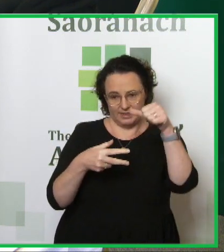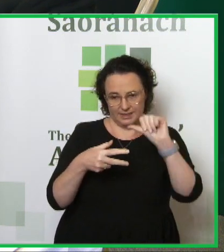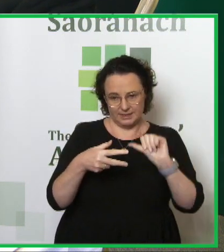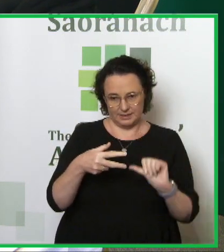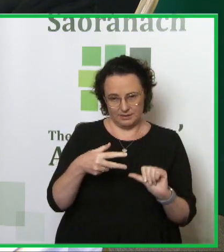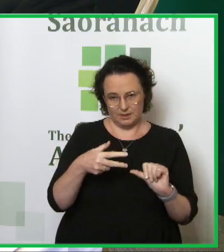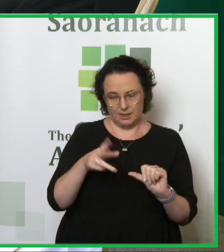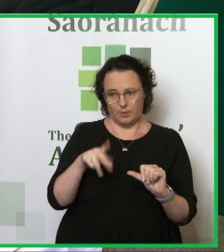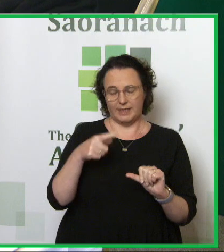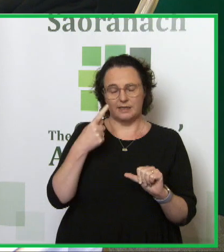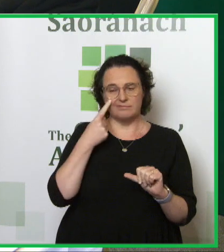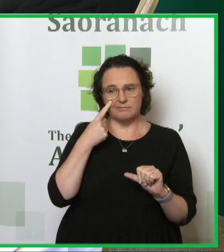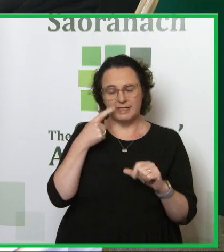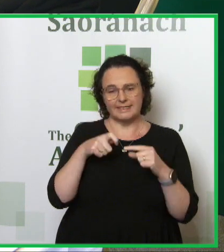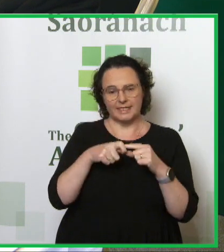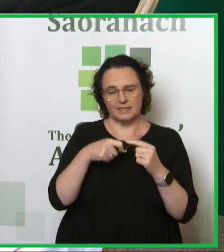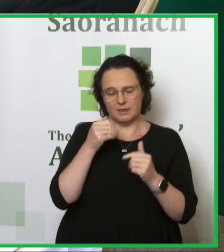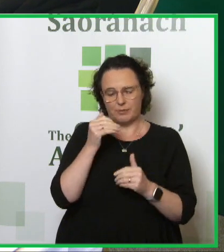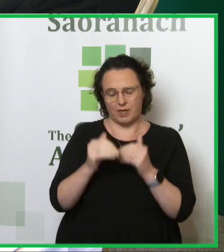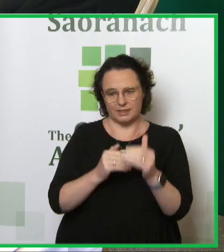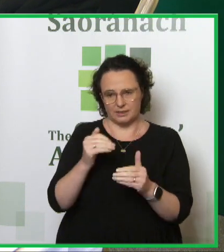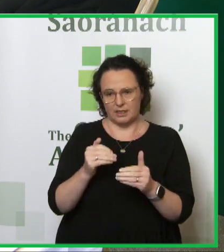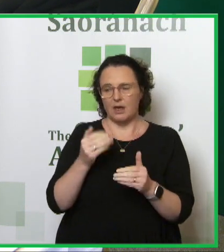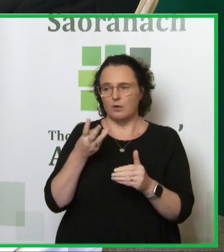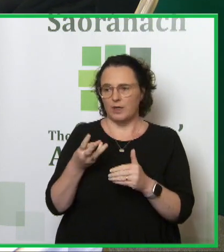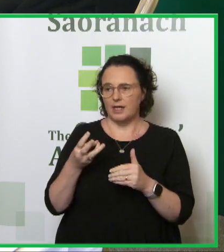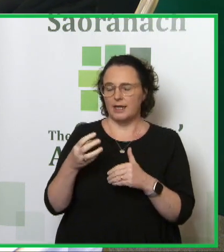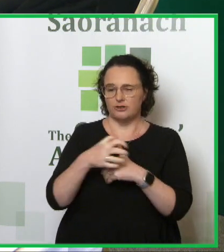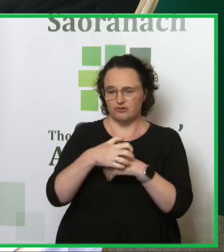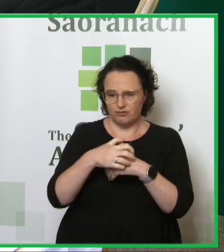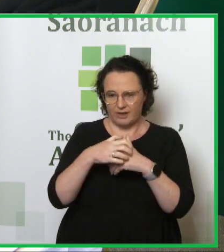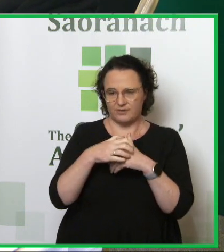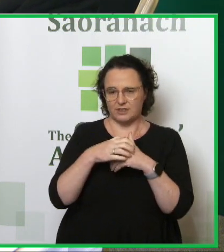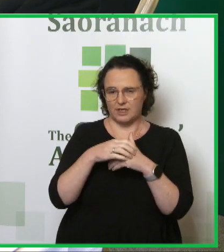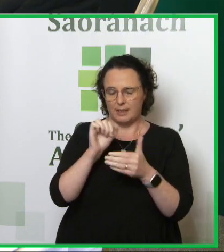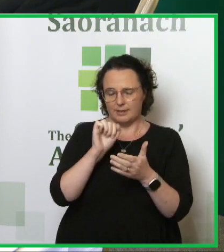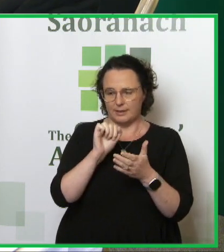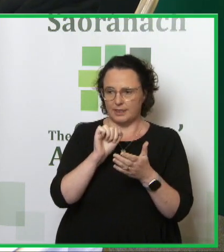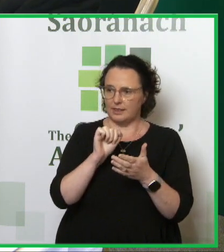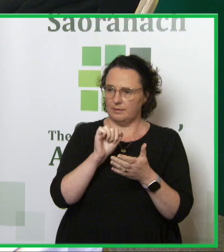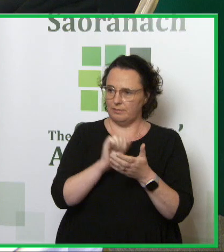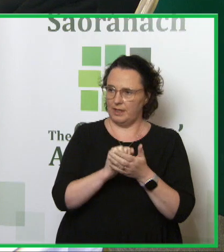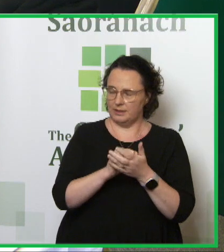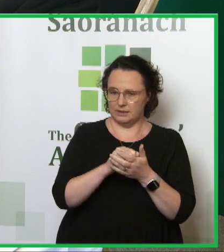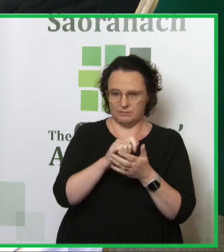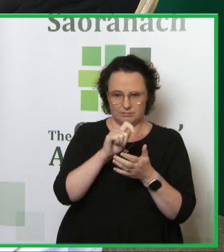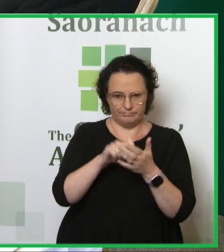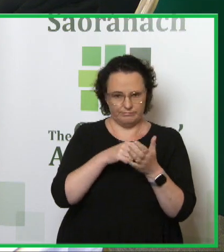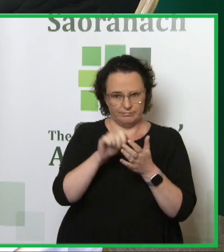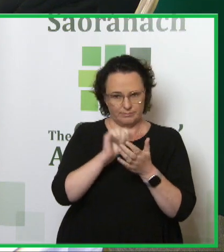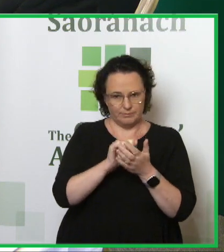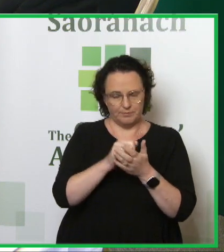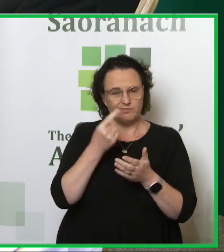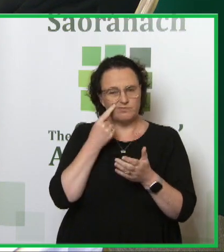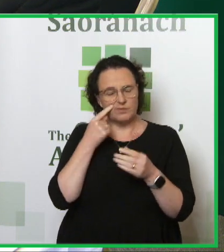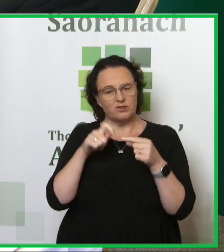the process with these 3. We will draft a ballot paper based on these 3 for now. Just test this. We'll go back. We'll test the ballot on